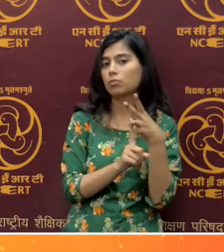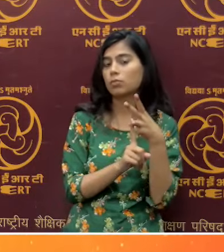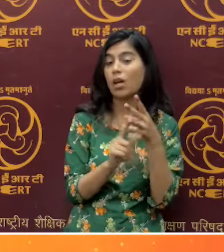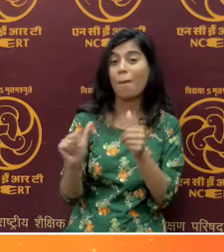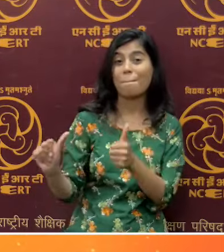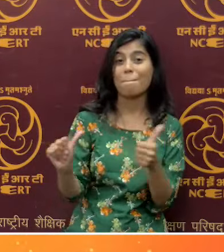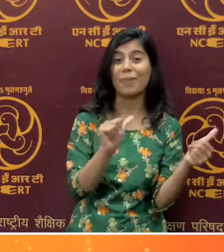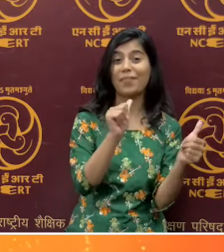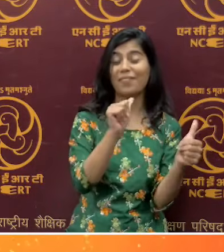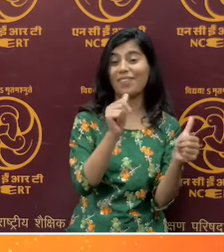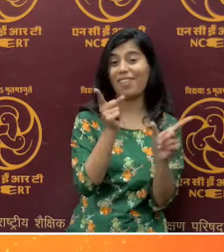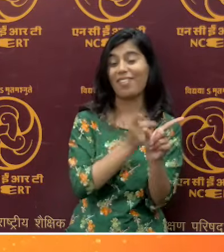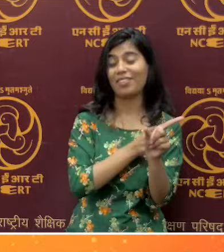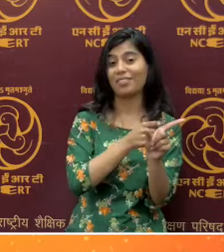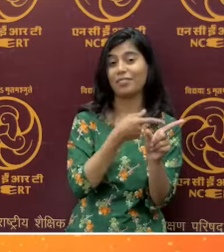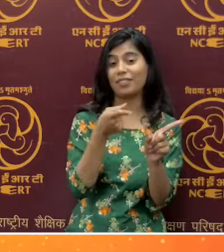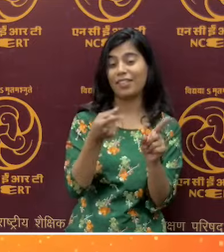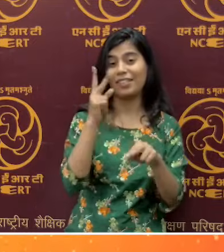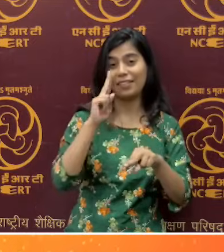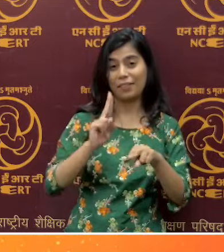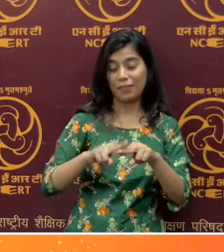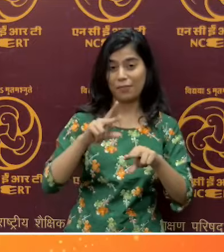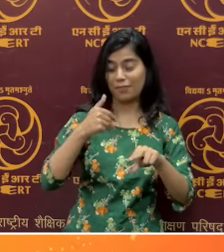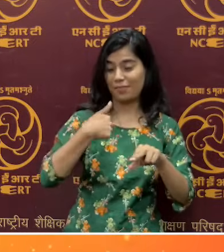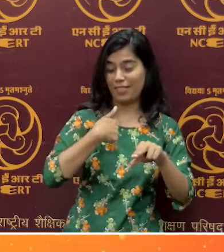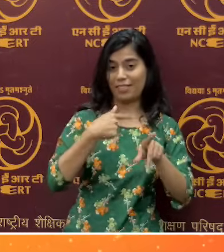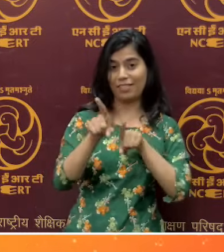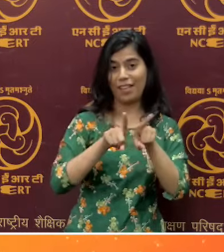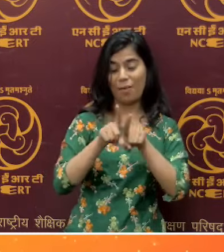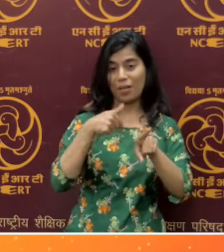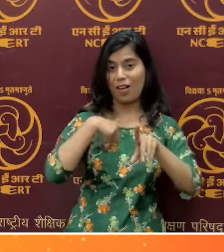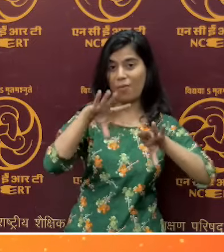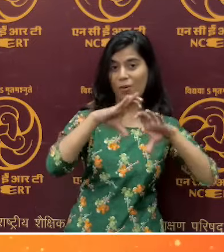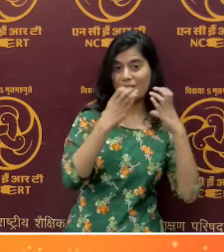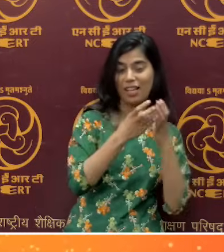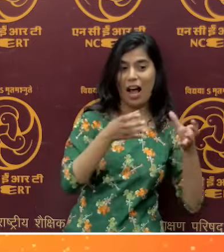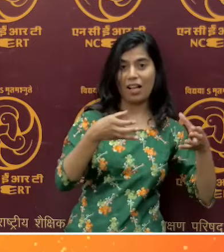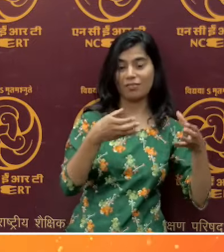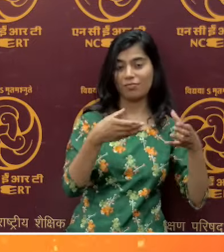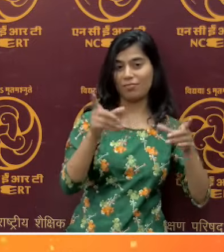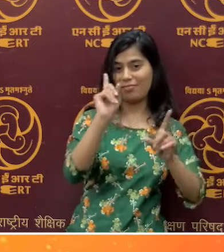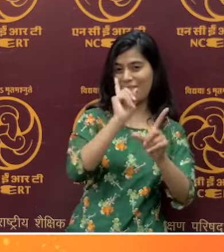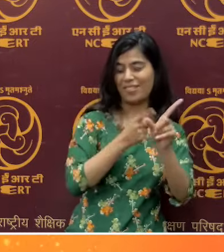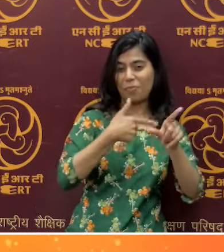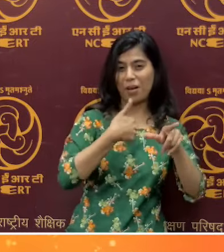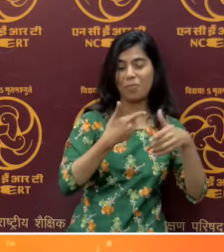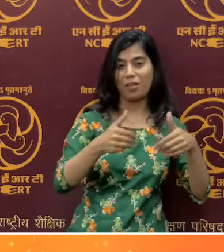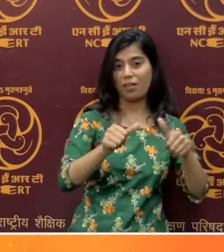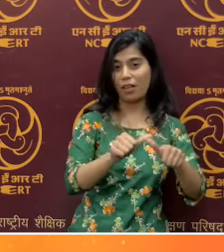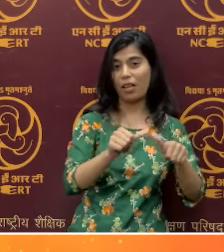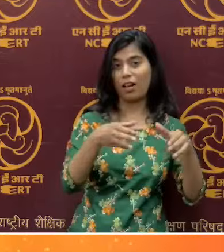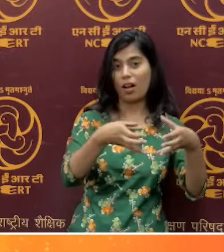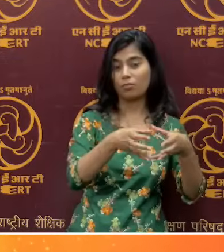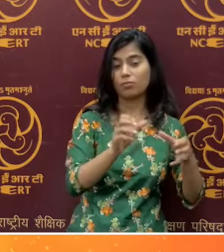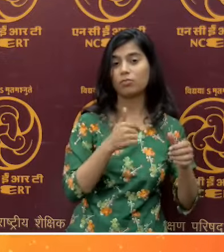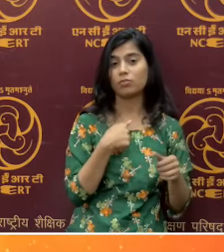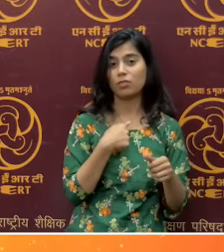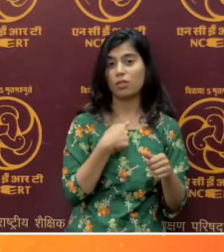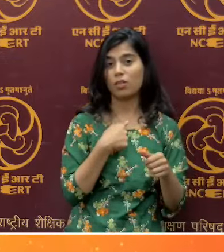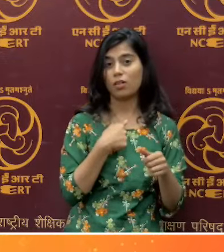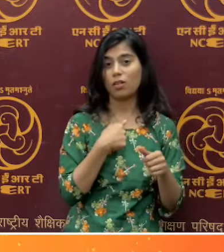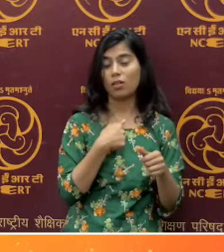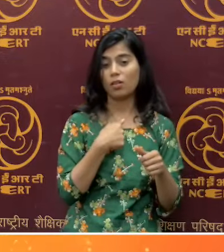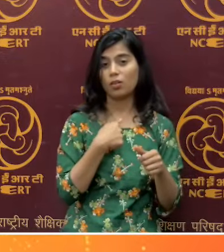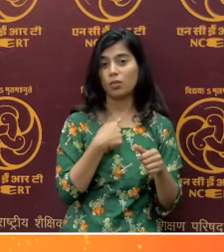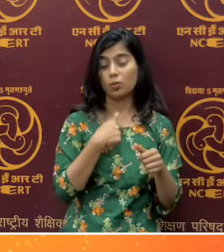previous year. Let's say I was the class teacher of the section A of the class 3rd, and I want to upload